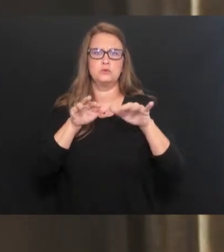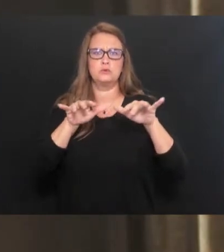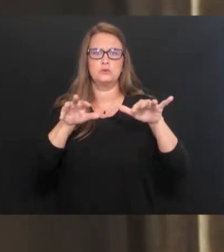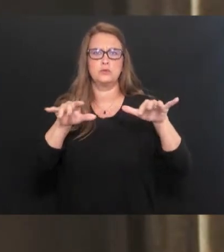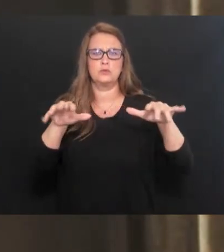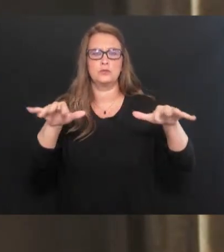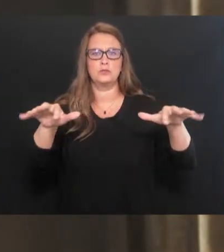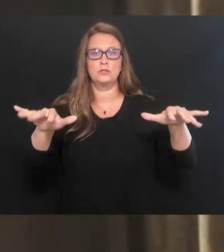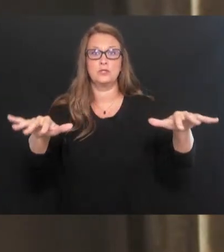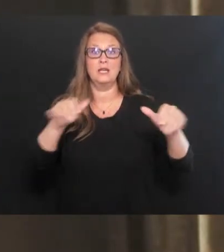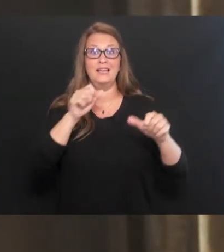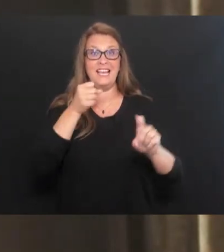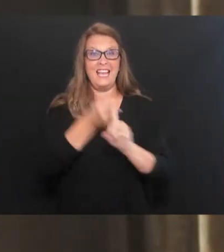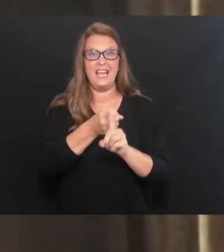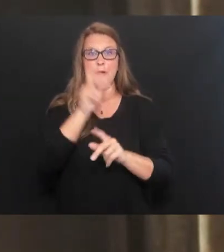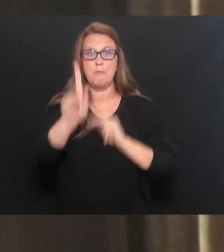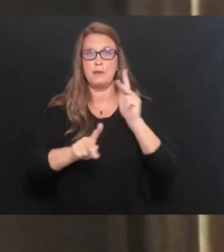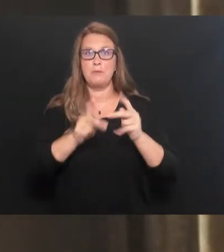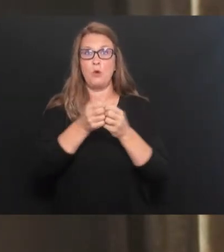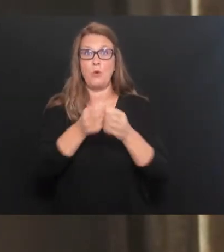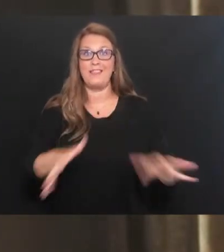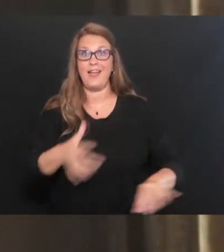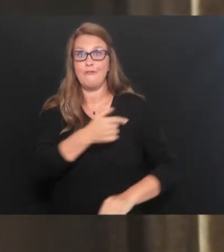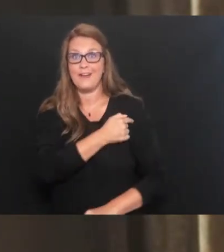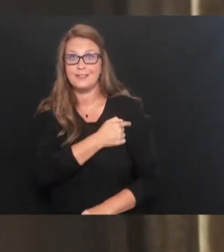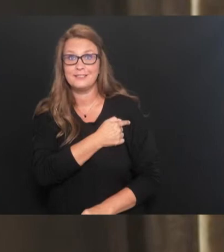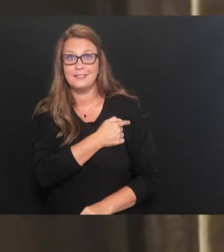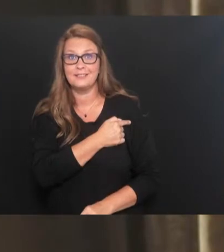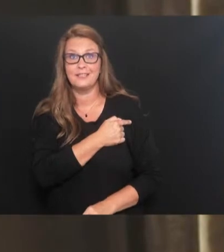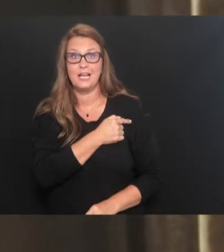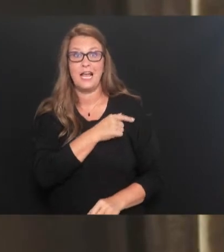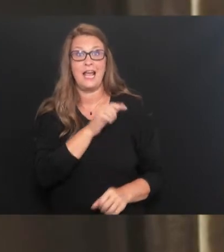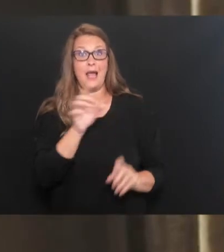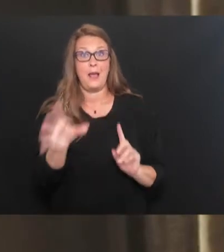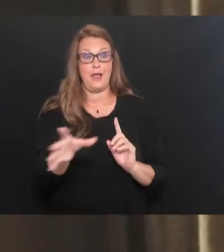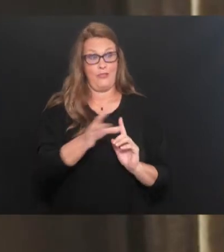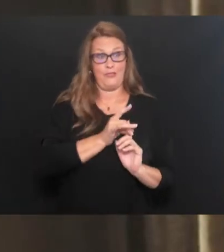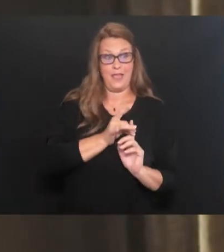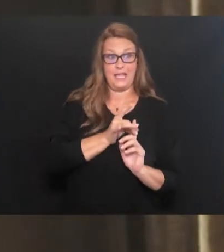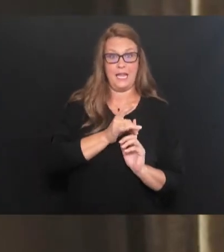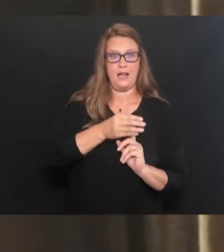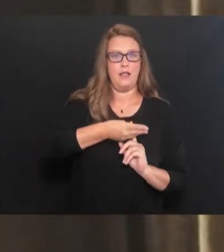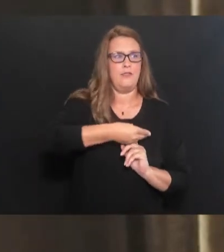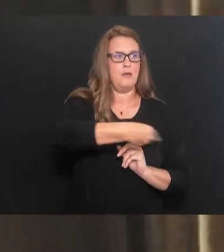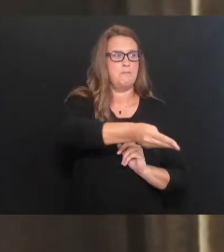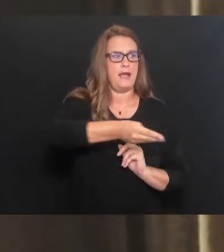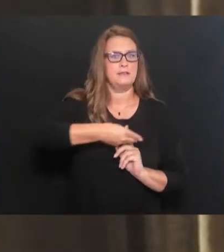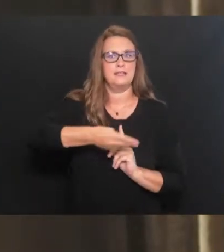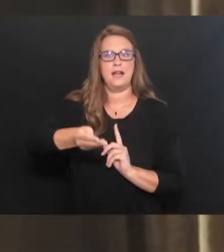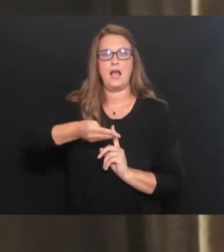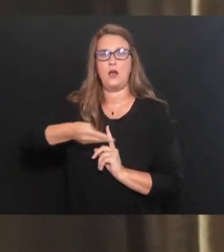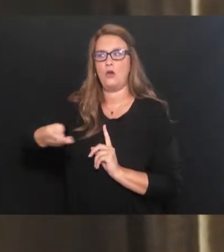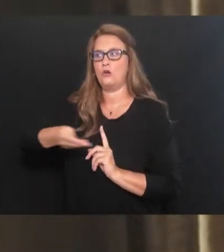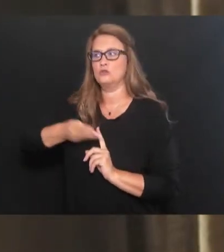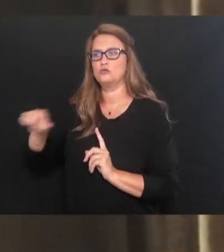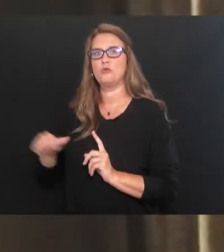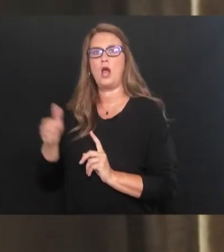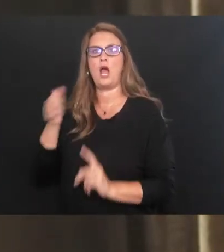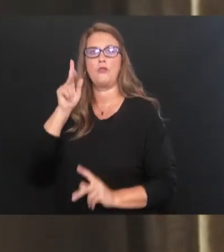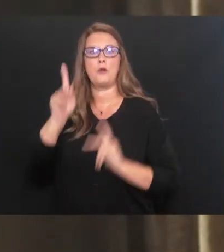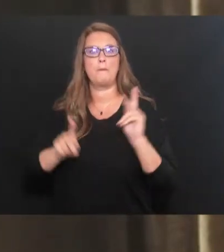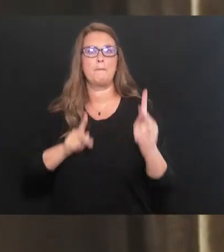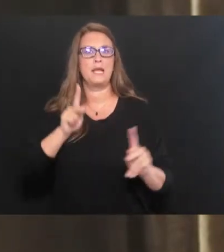are unvaccinated are infected, that they can infect other people that are largely unvaccinated in